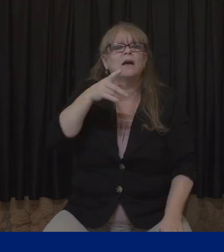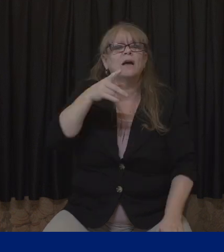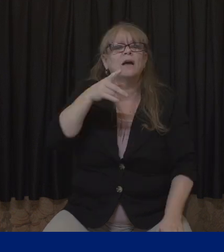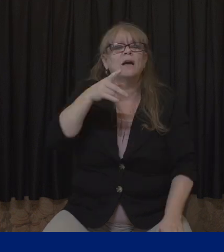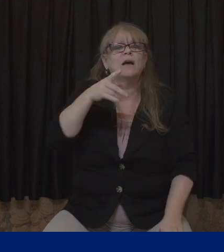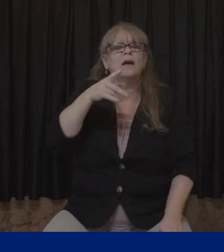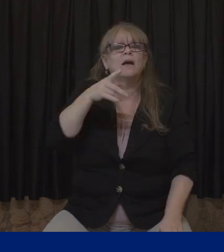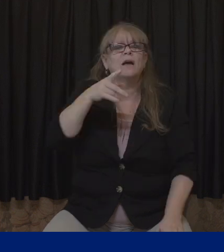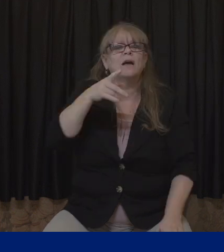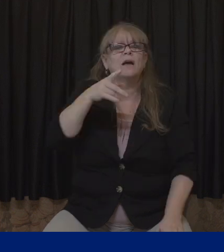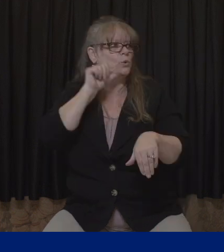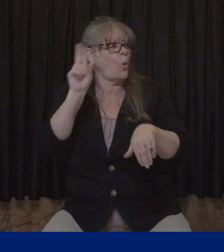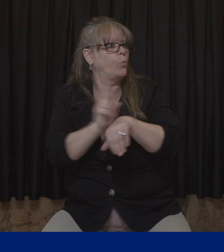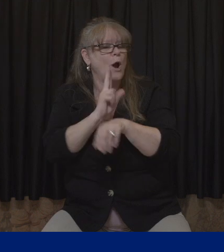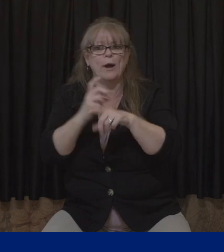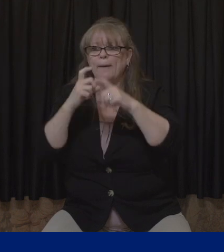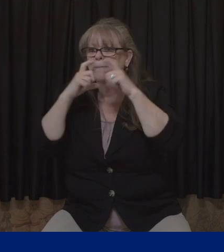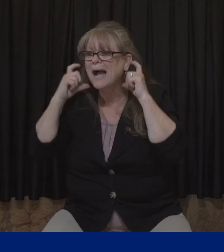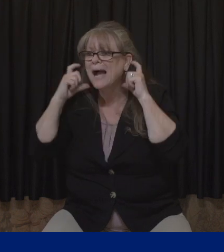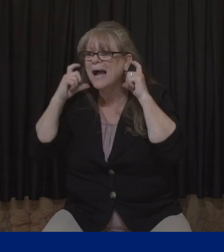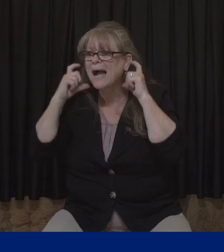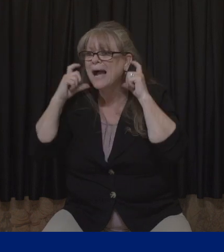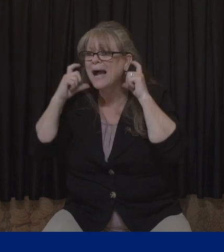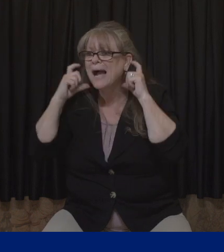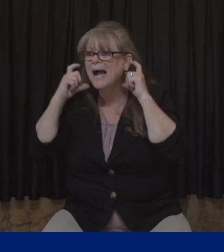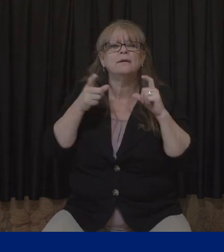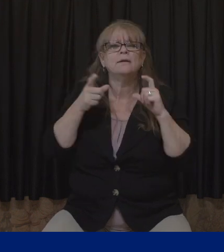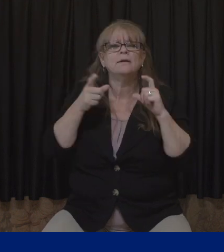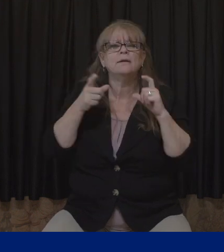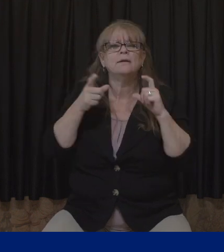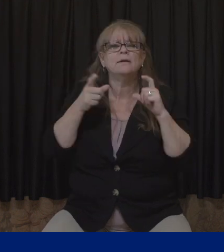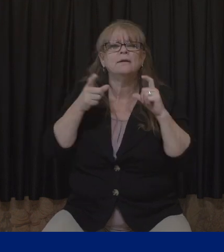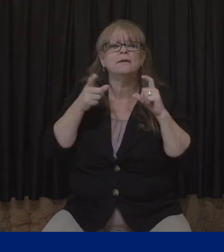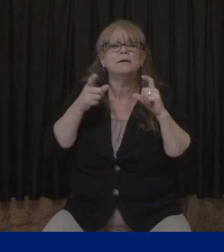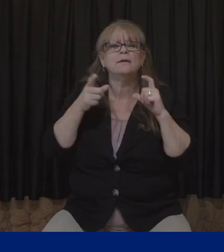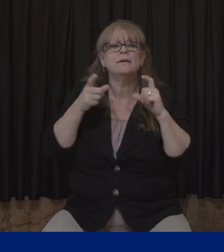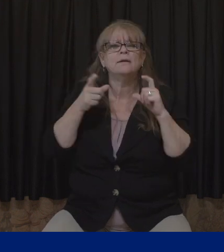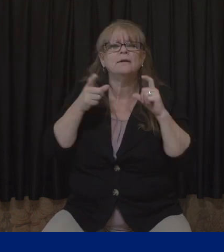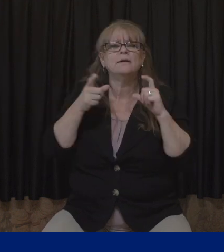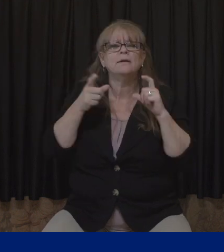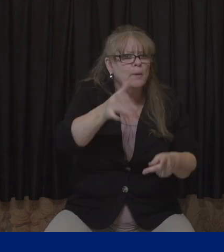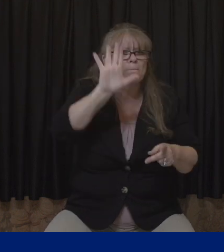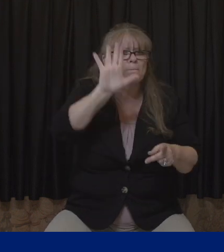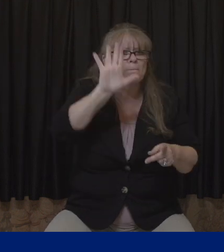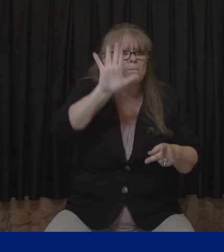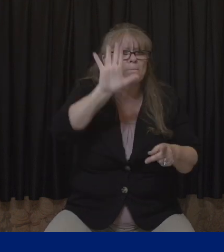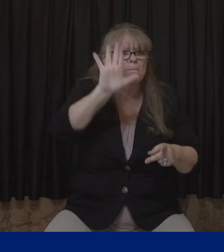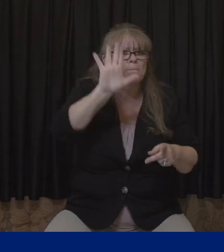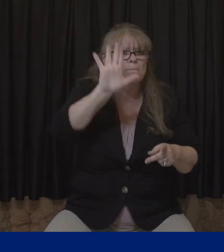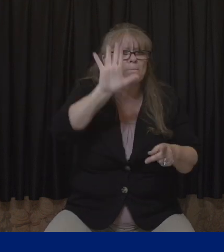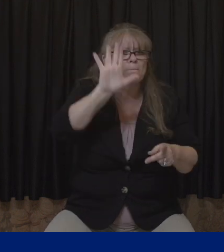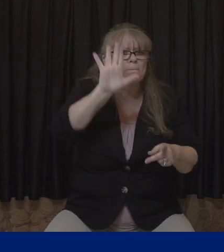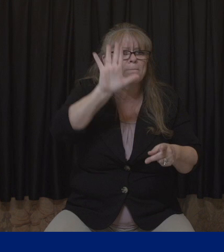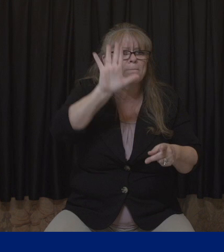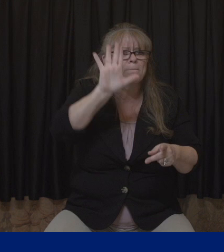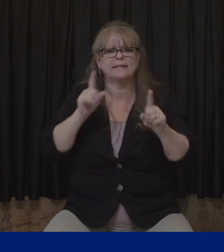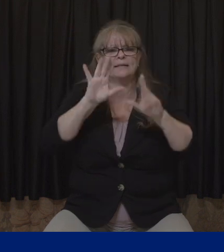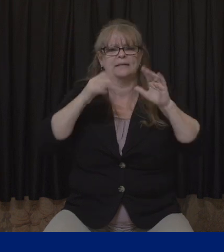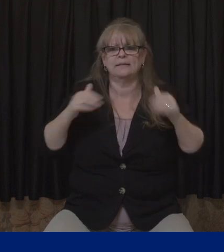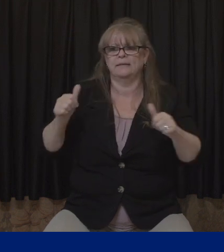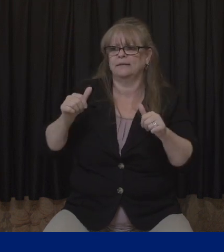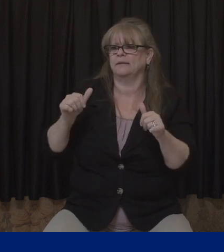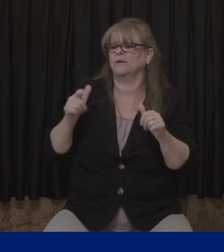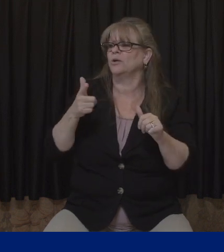being careful and personal services aren't being careful about following the guidelines that we put out today, then it's likely